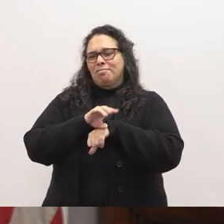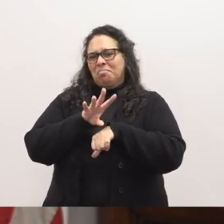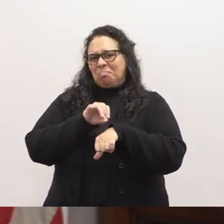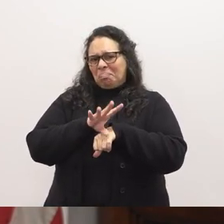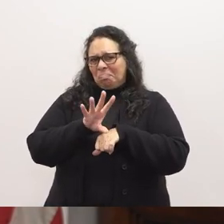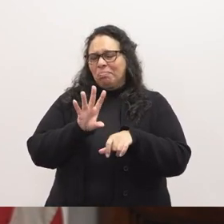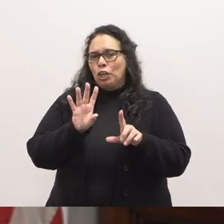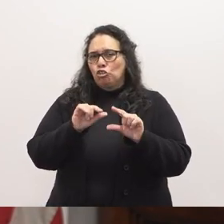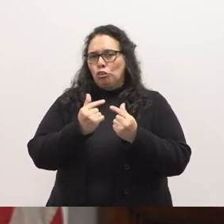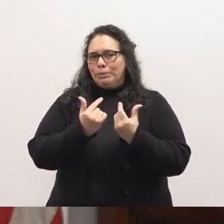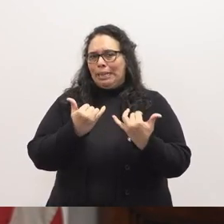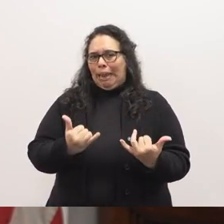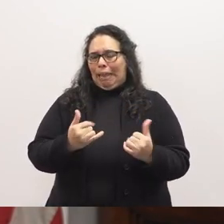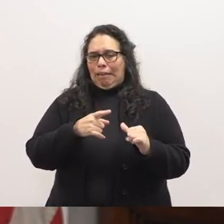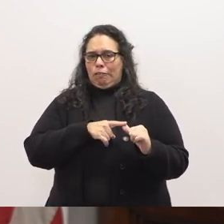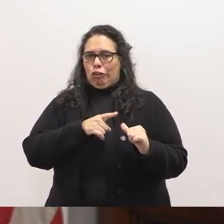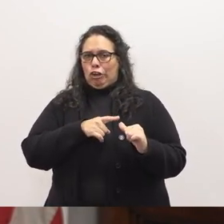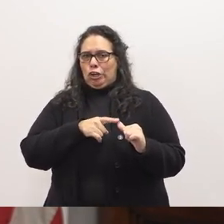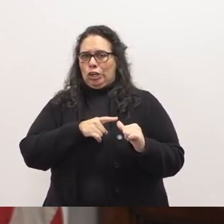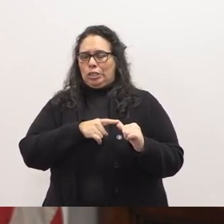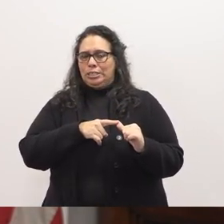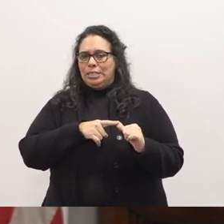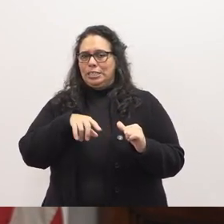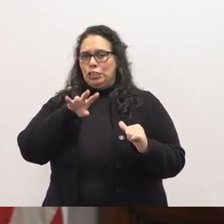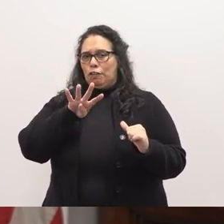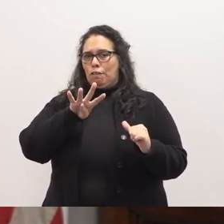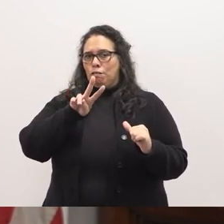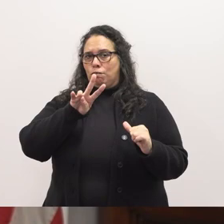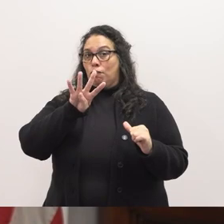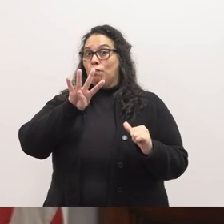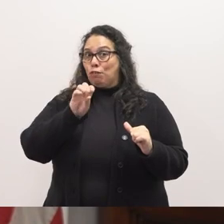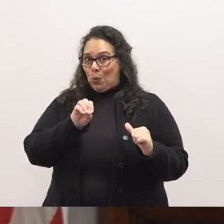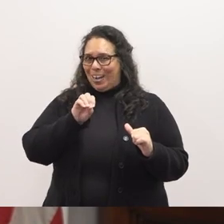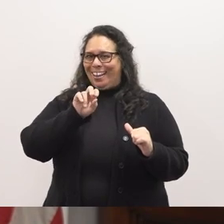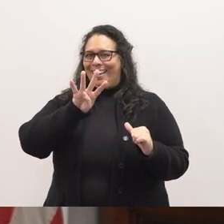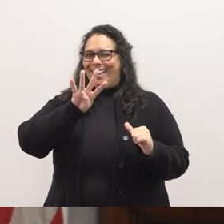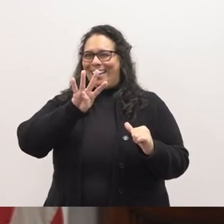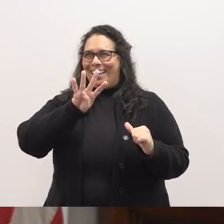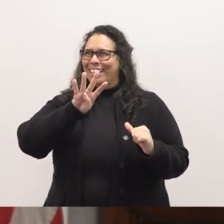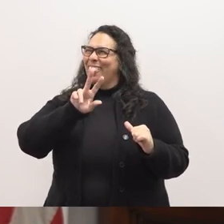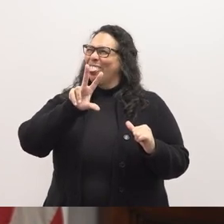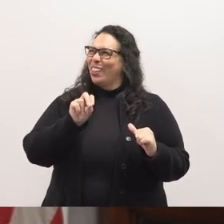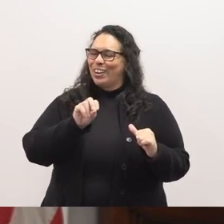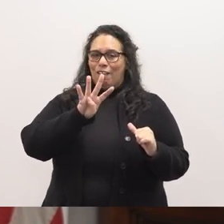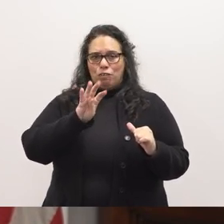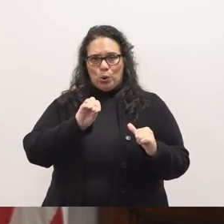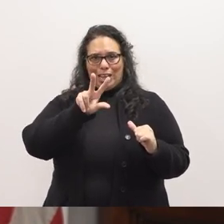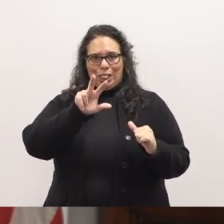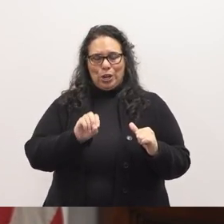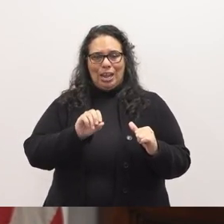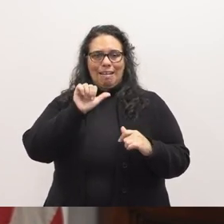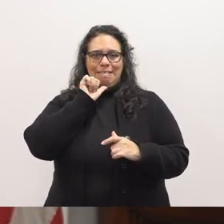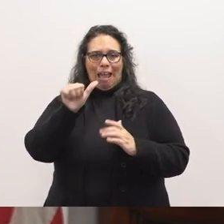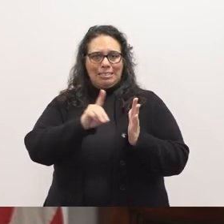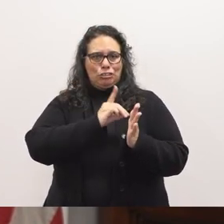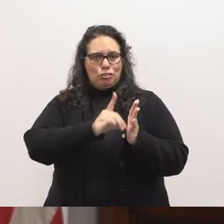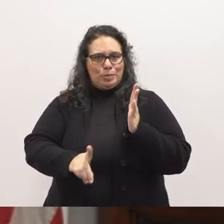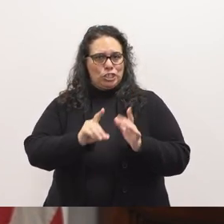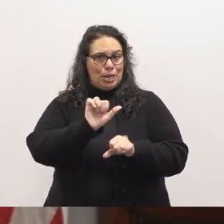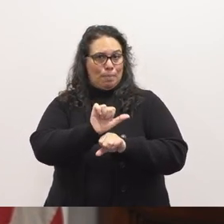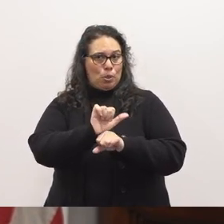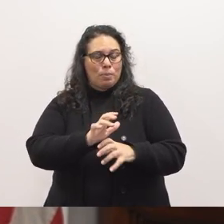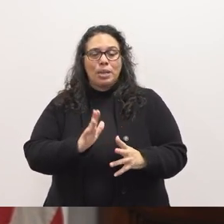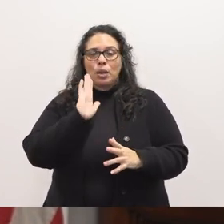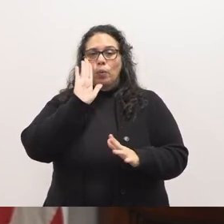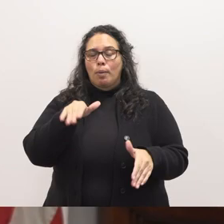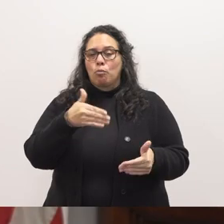First policy up for revision is Board Policy 4030. And regarding non-discrimination in employment. So this will provide